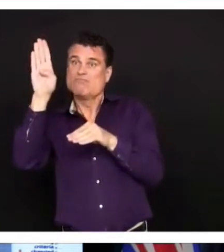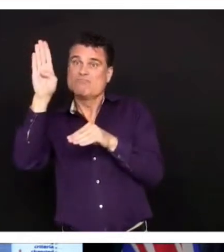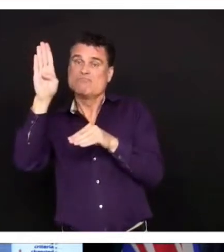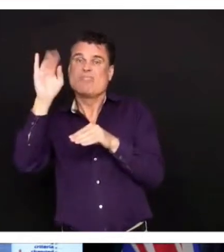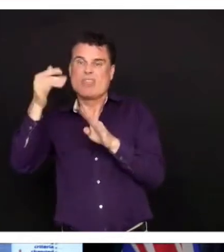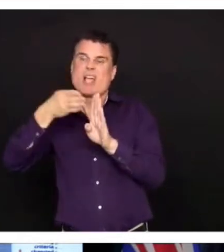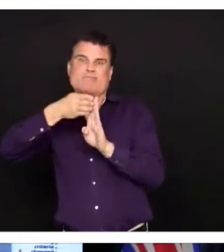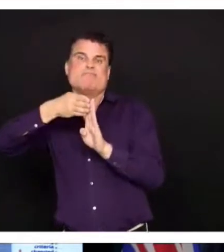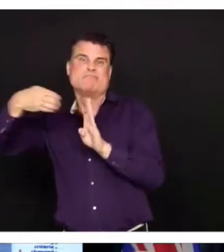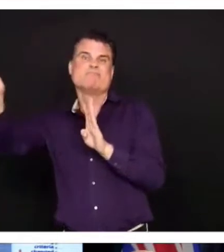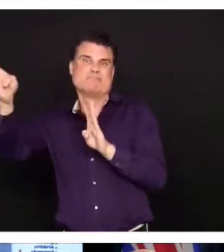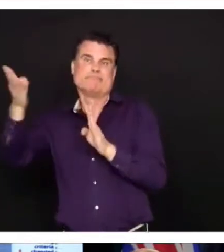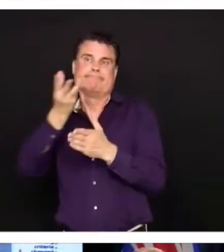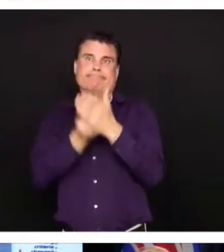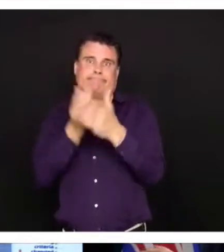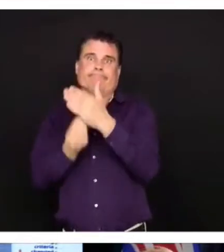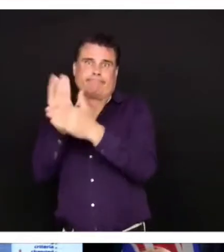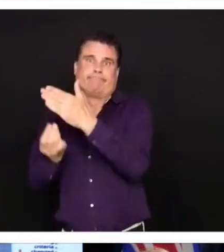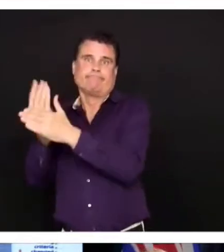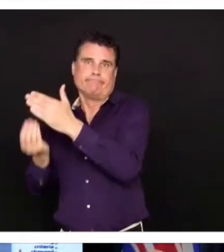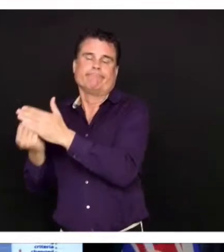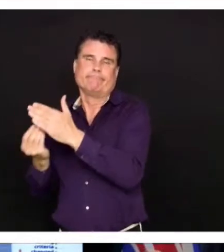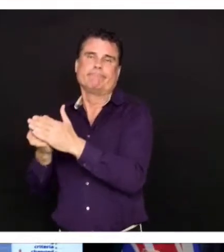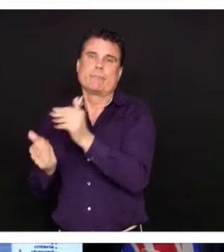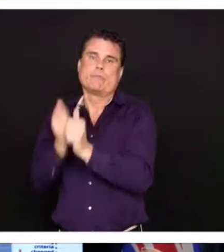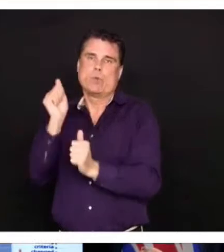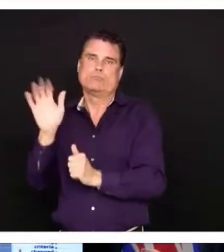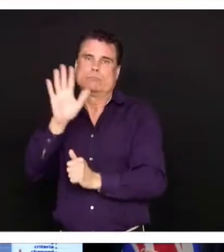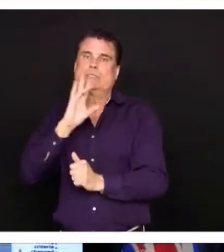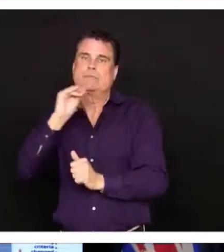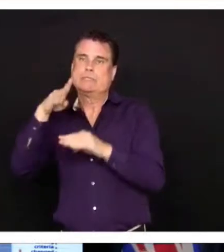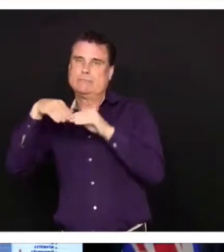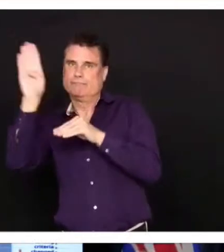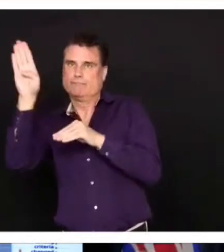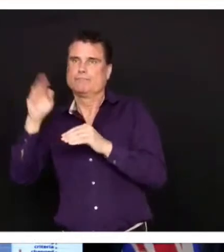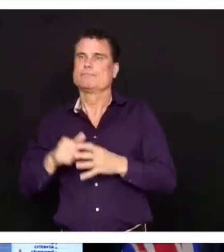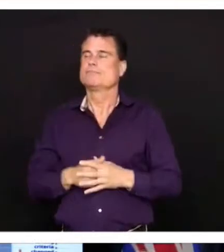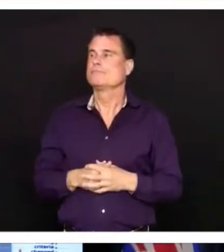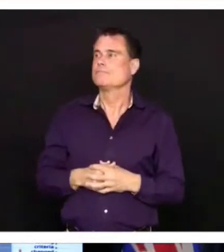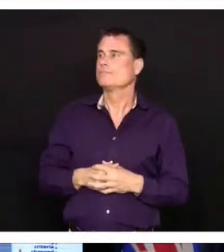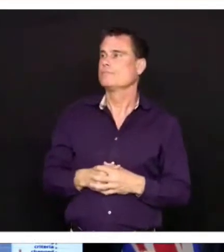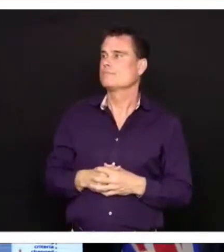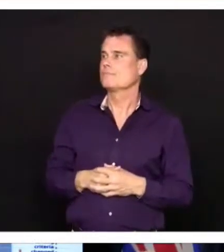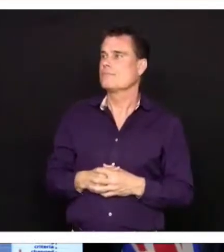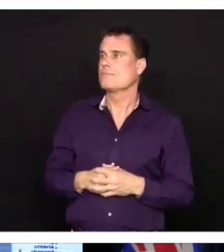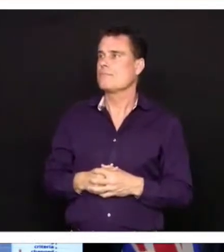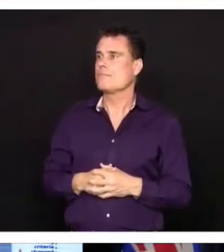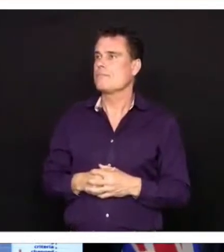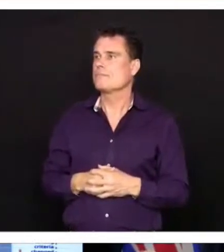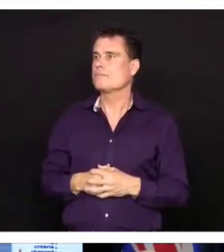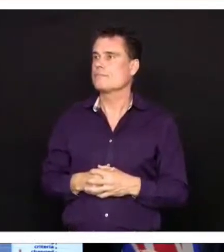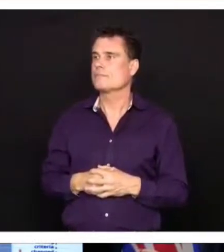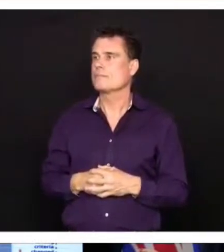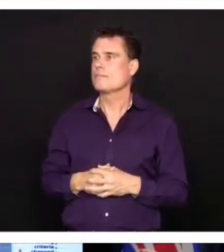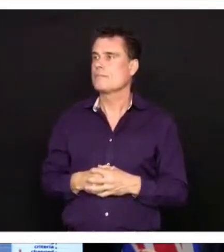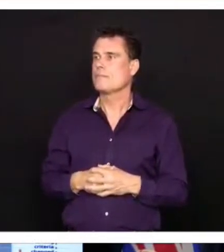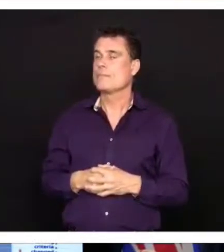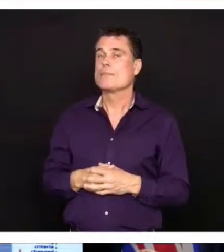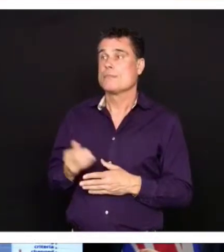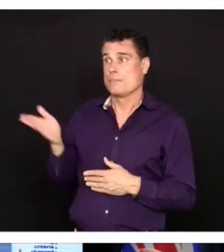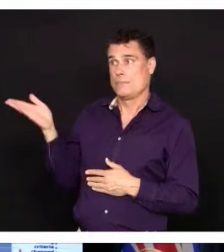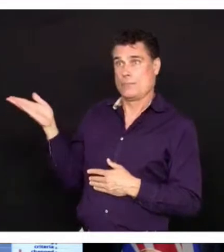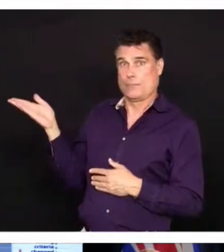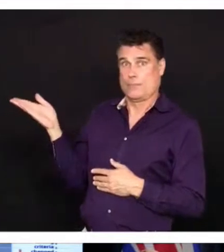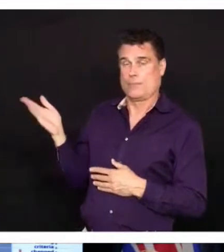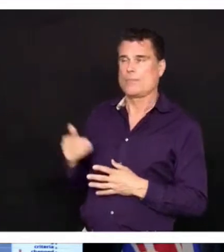In the next slide, this is a little bit more detail around the epidemic curve and what it's